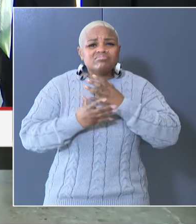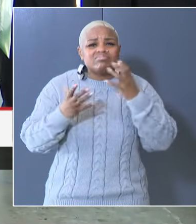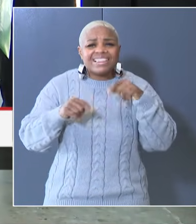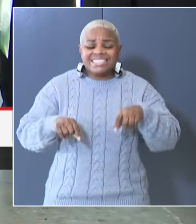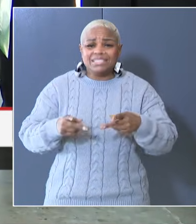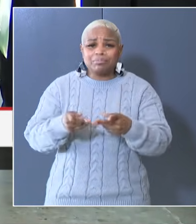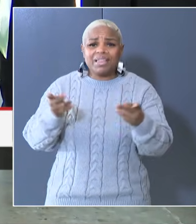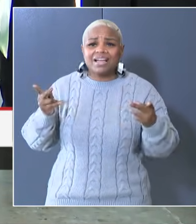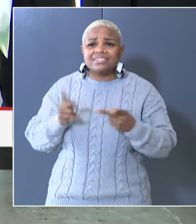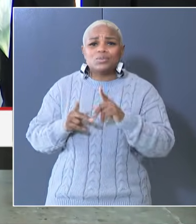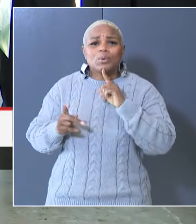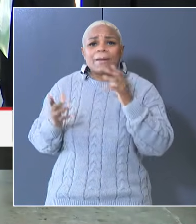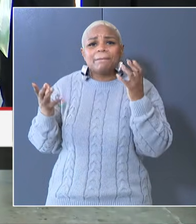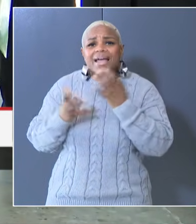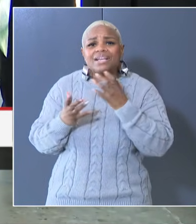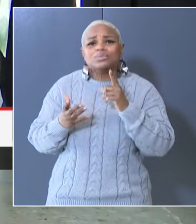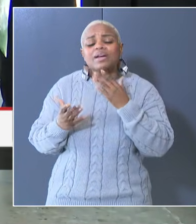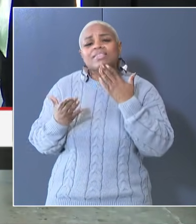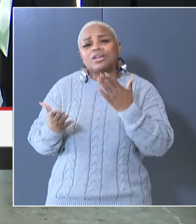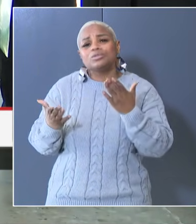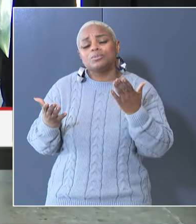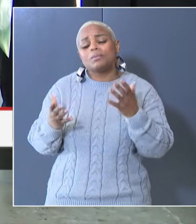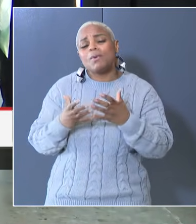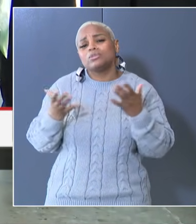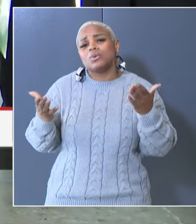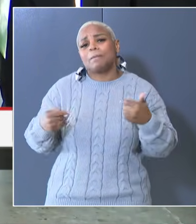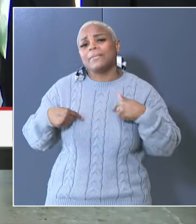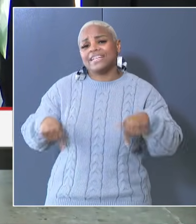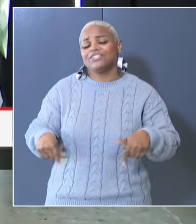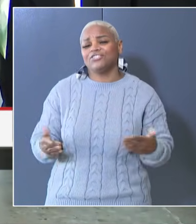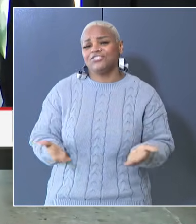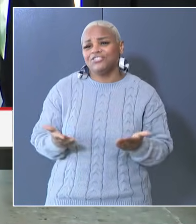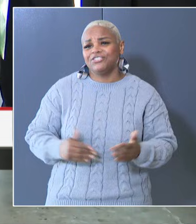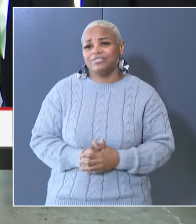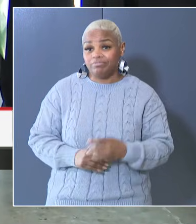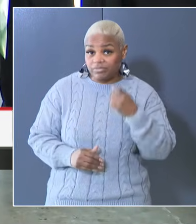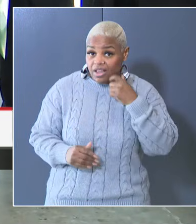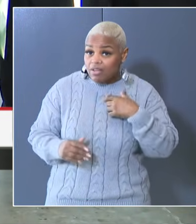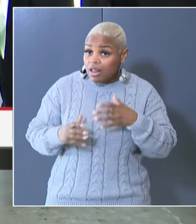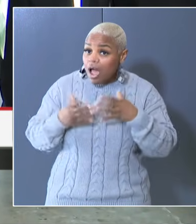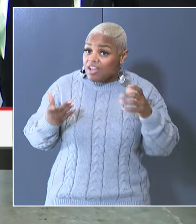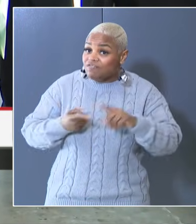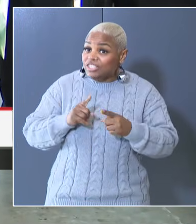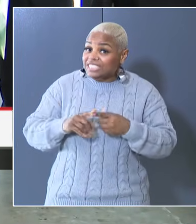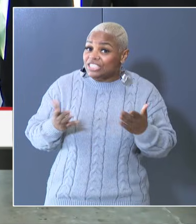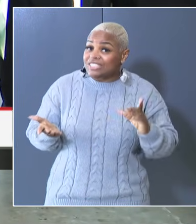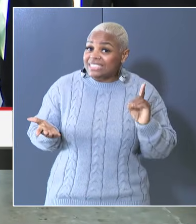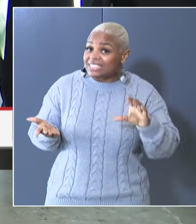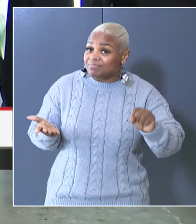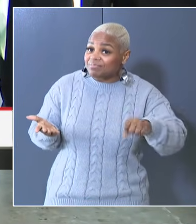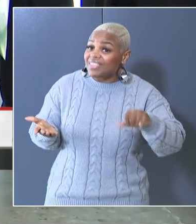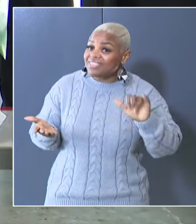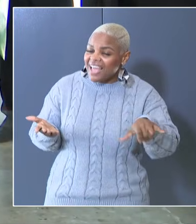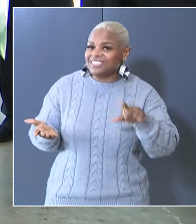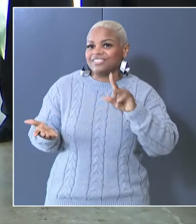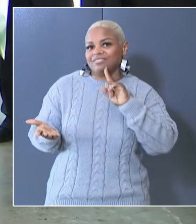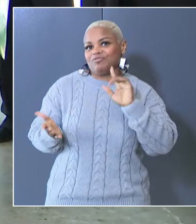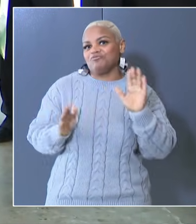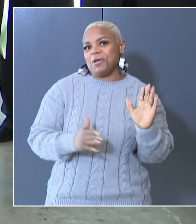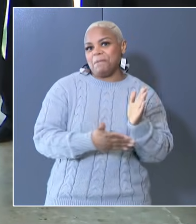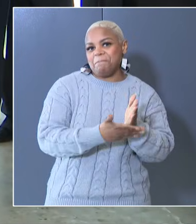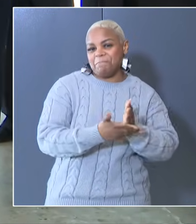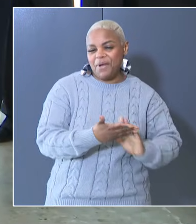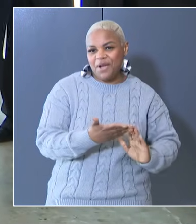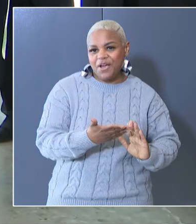for welcoming me. I have a lot of friends here in DC, so that's the great part. It was just trying to find